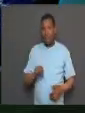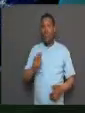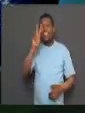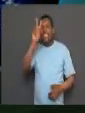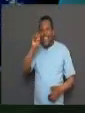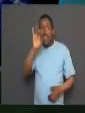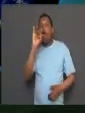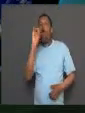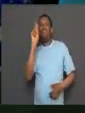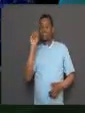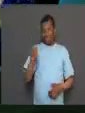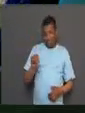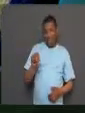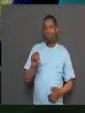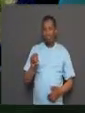neon,